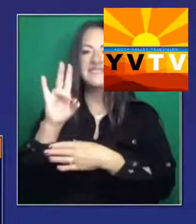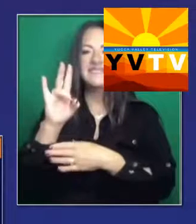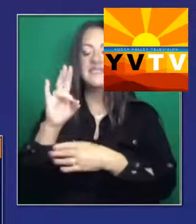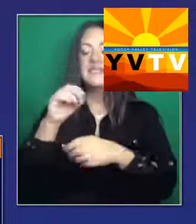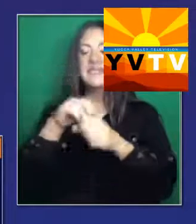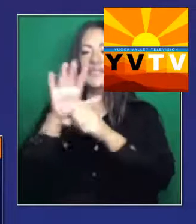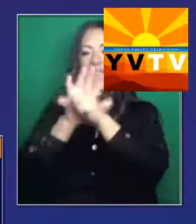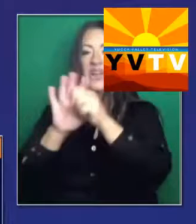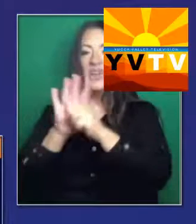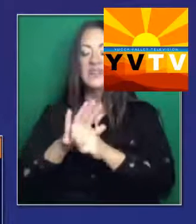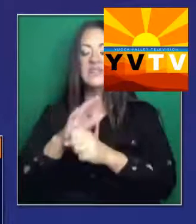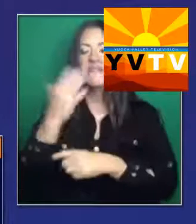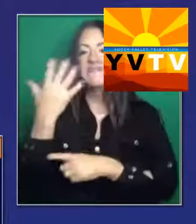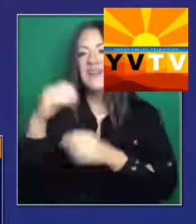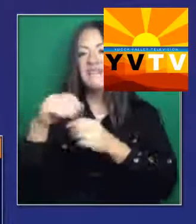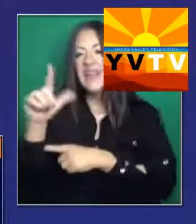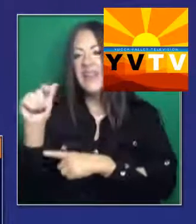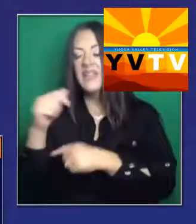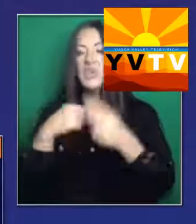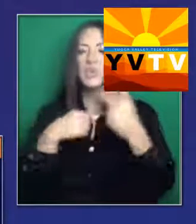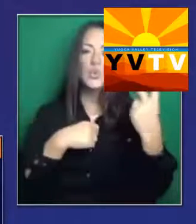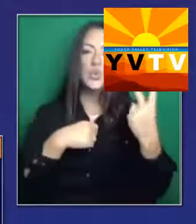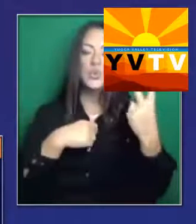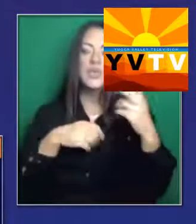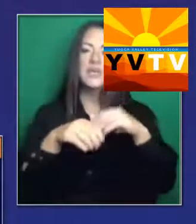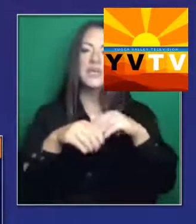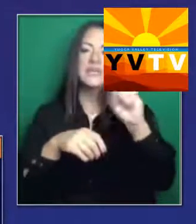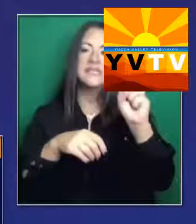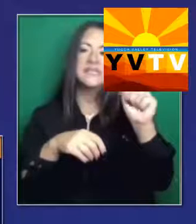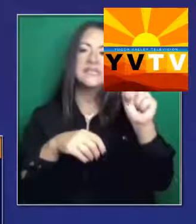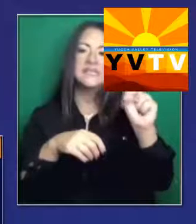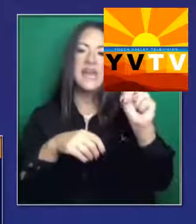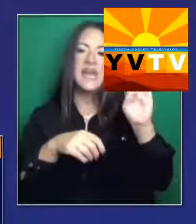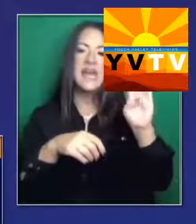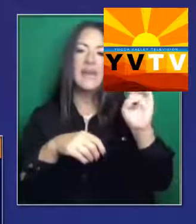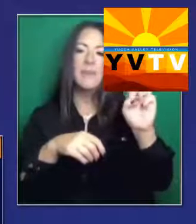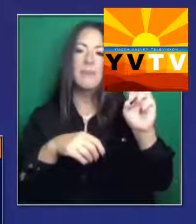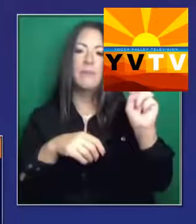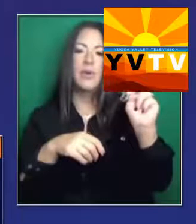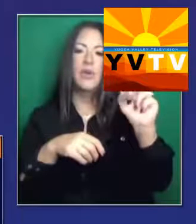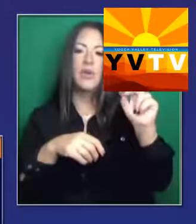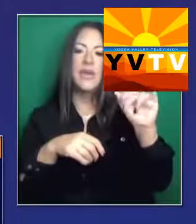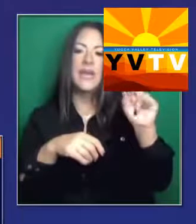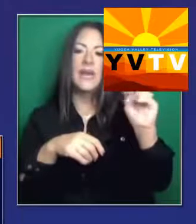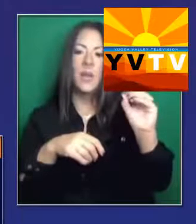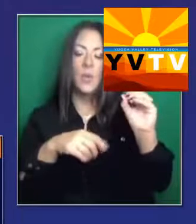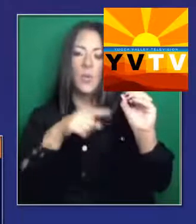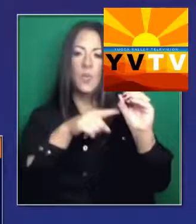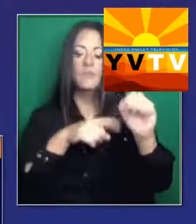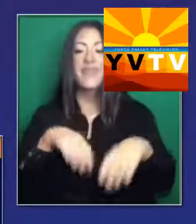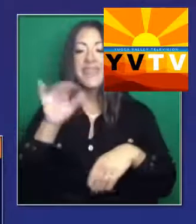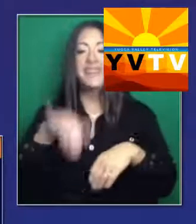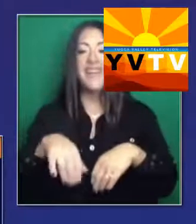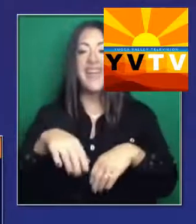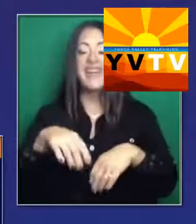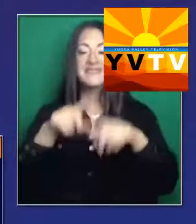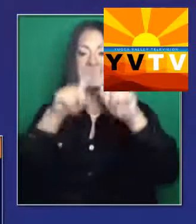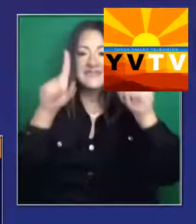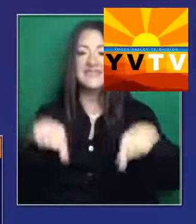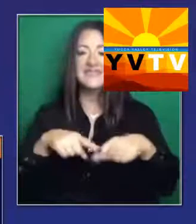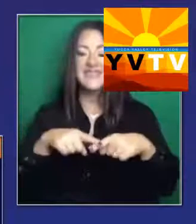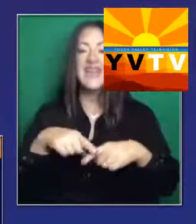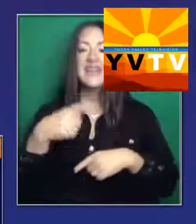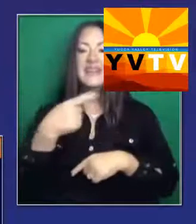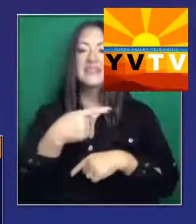San Bernardino. A little bit of a typo on this chart. We also going to be sending that team down to